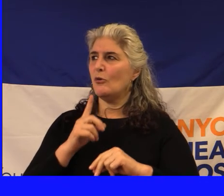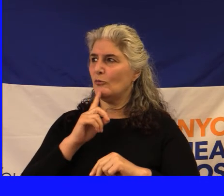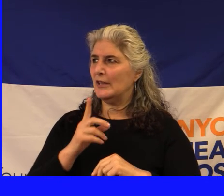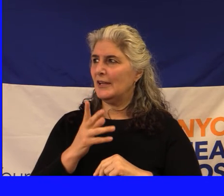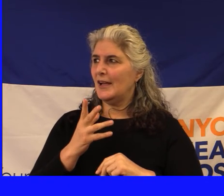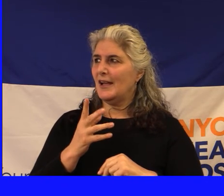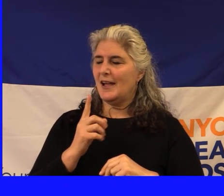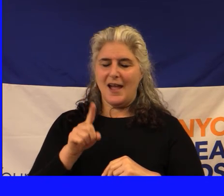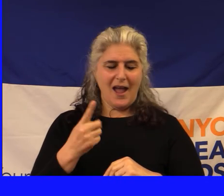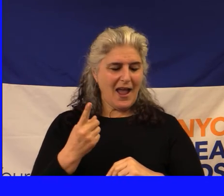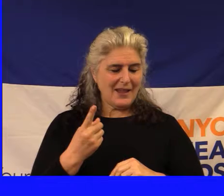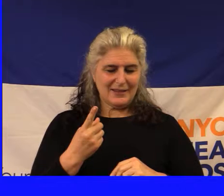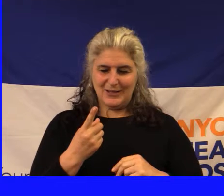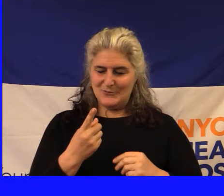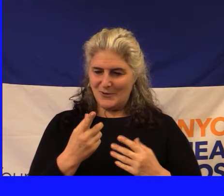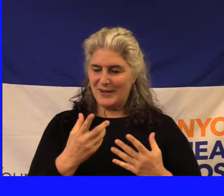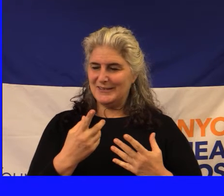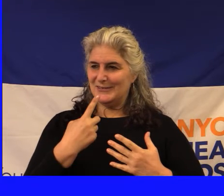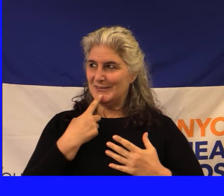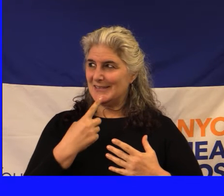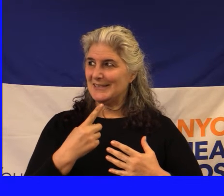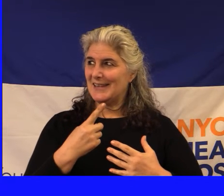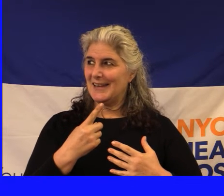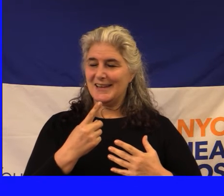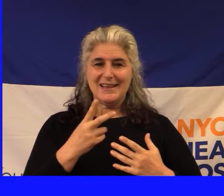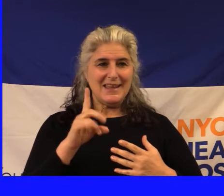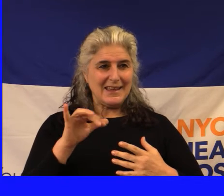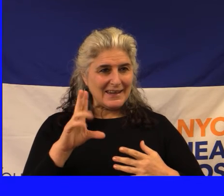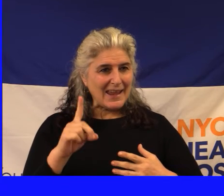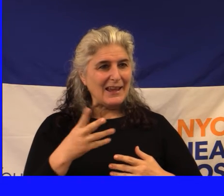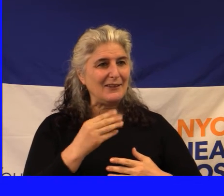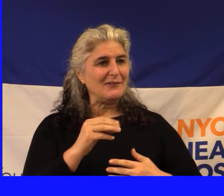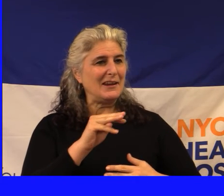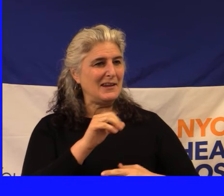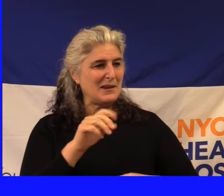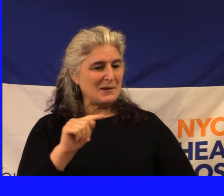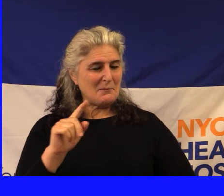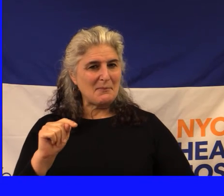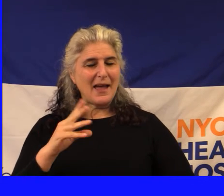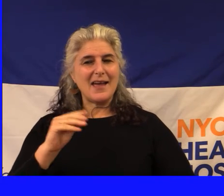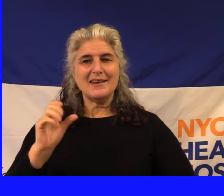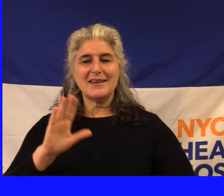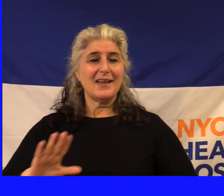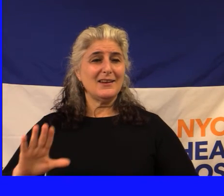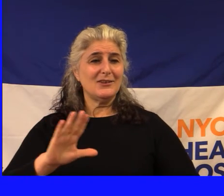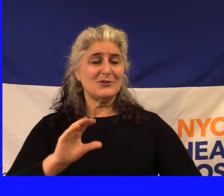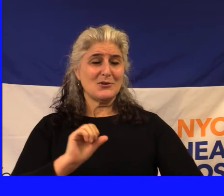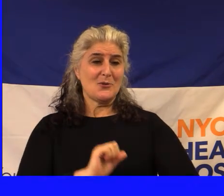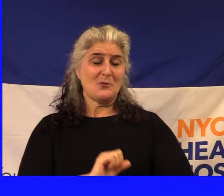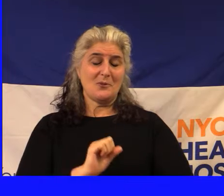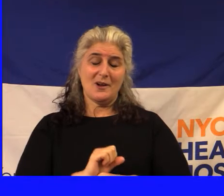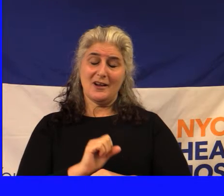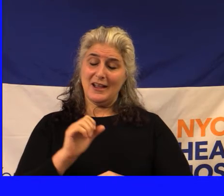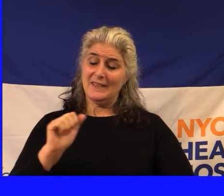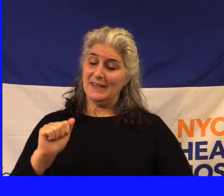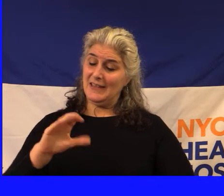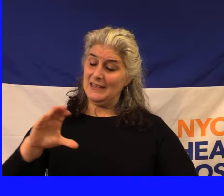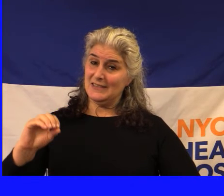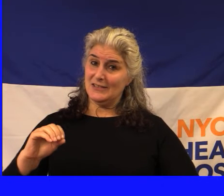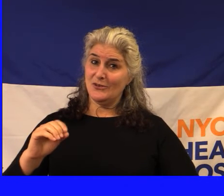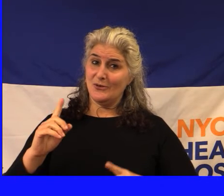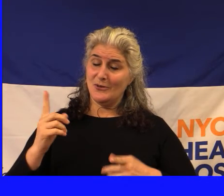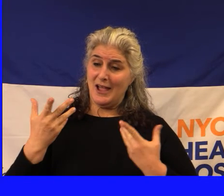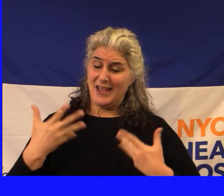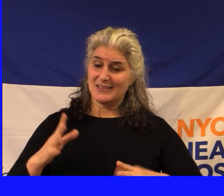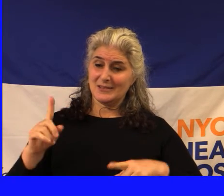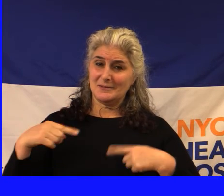just commend you and your team and David and Matt, all the work that the ACO has done. You know, you're also standing on the